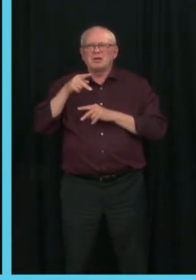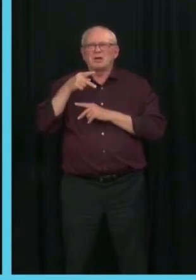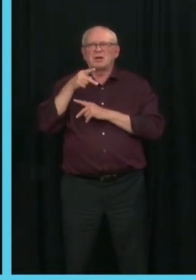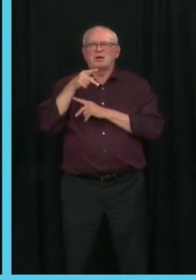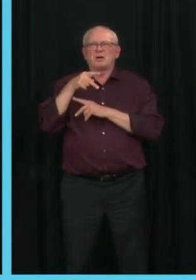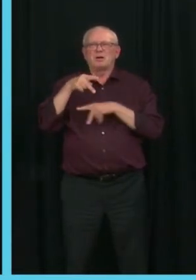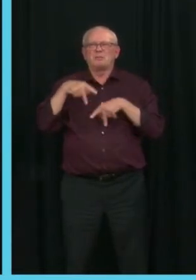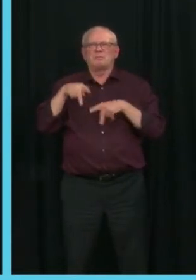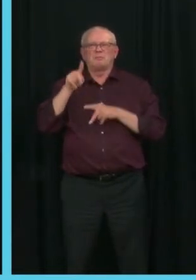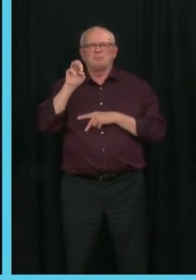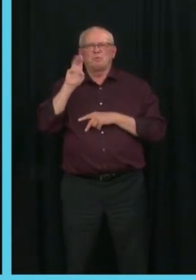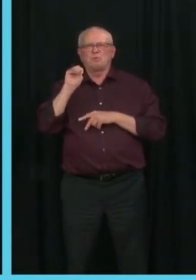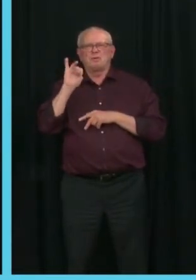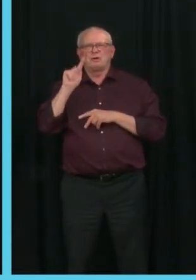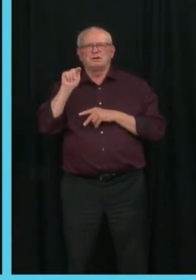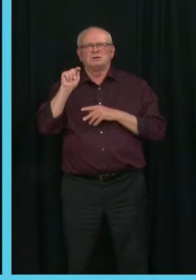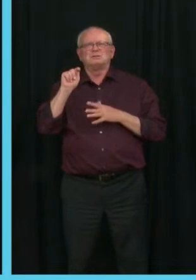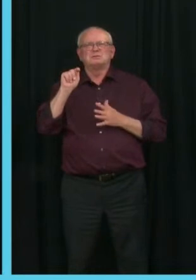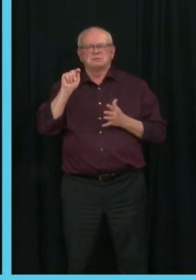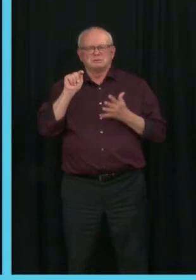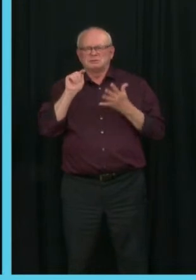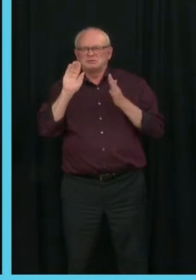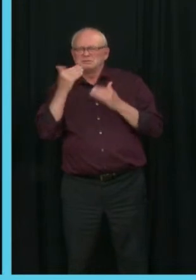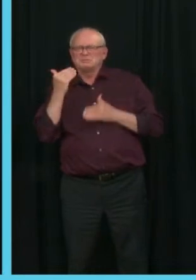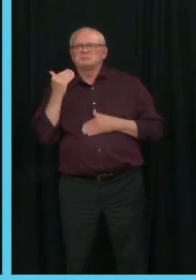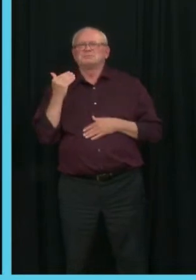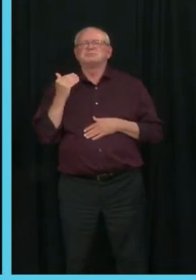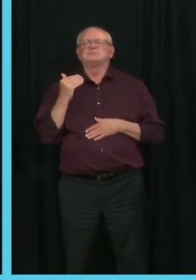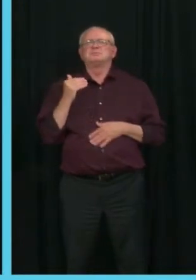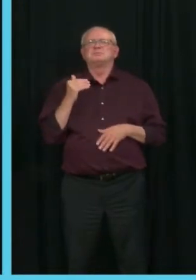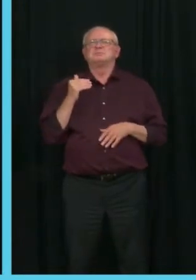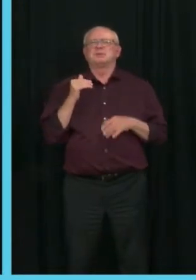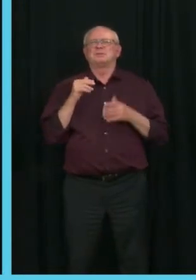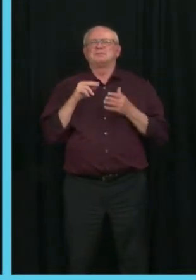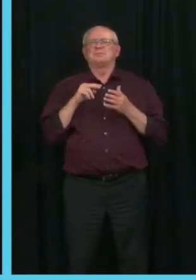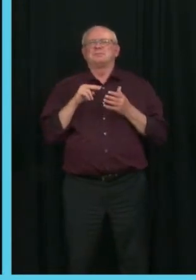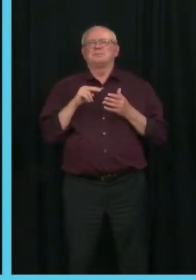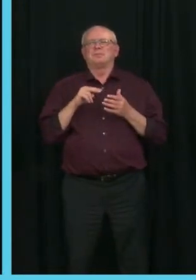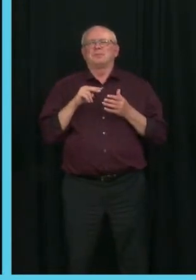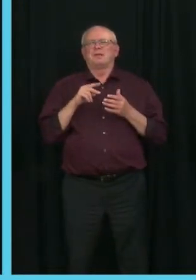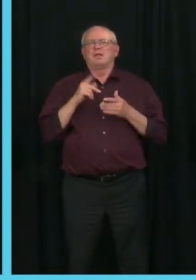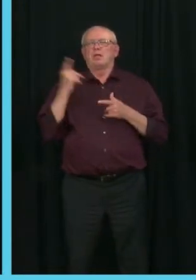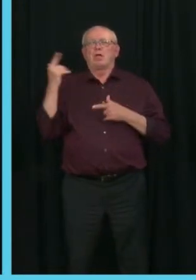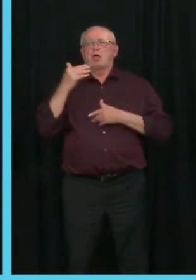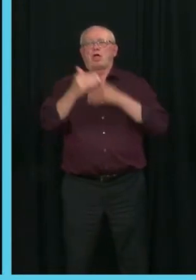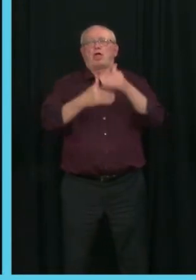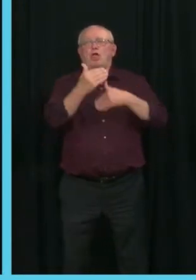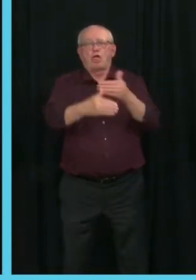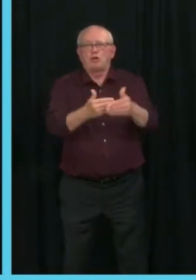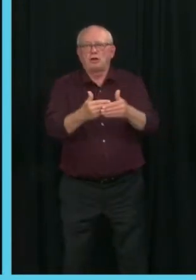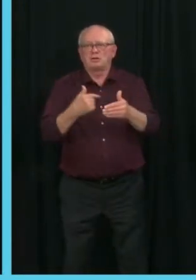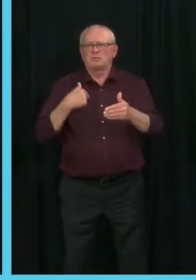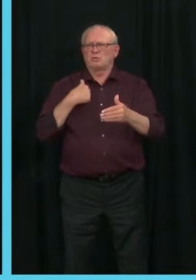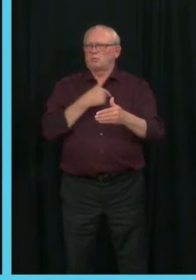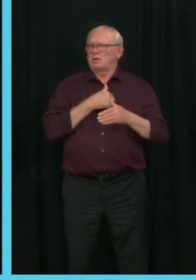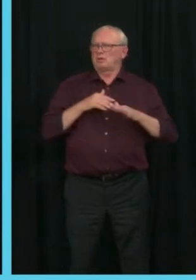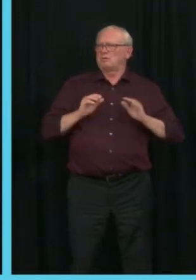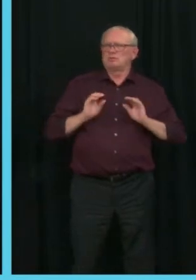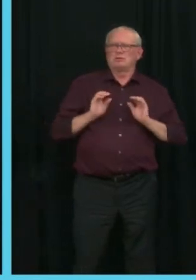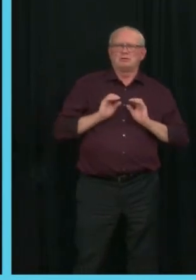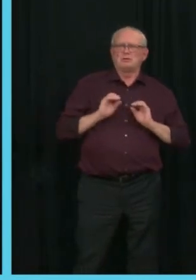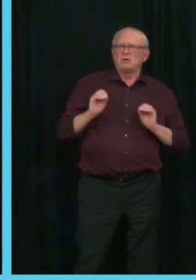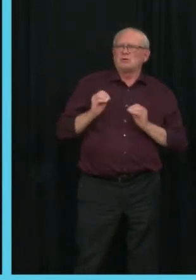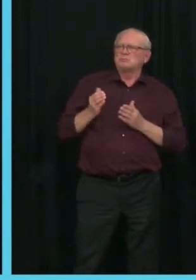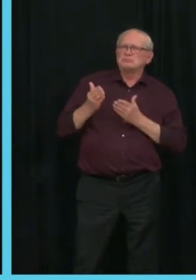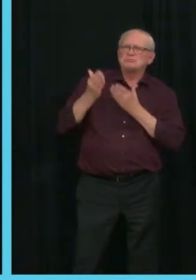the project proponents zero opportunity to make submissions, which is a violation of basic principles of administrative fairness